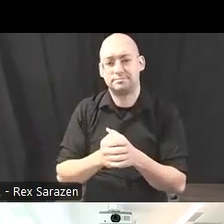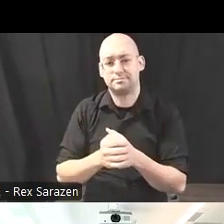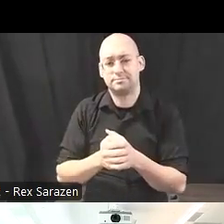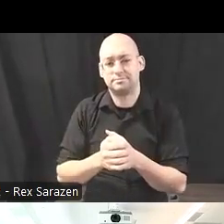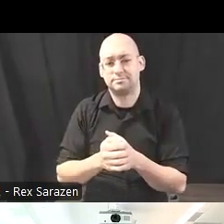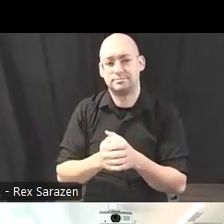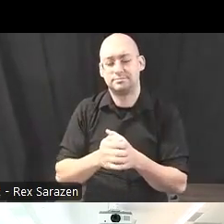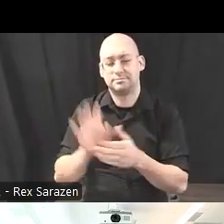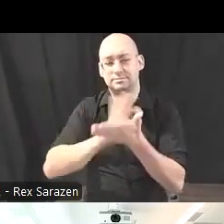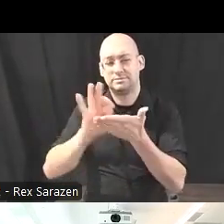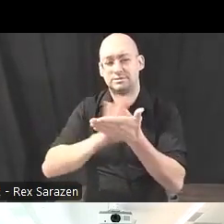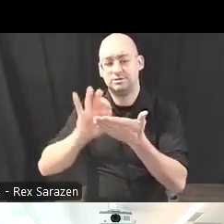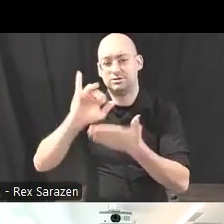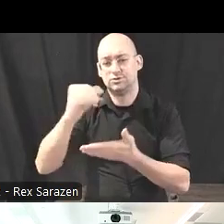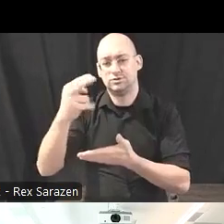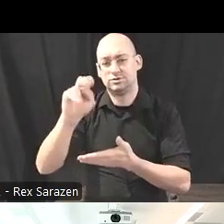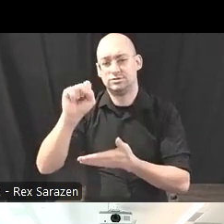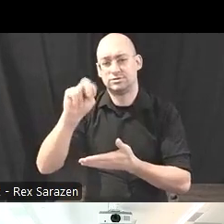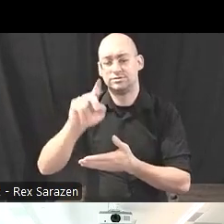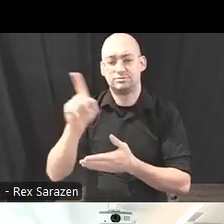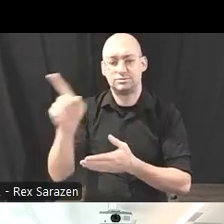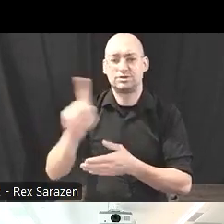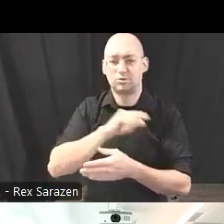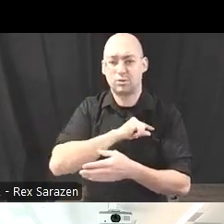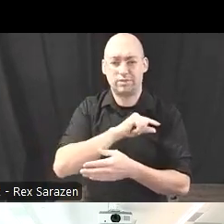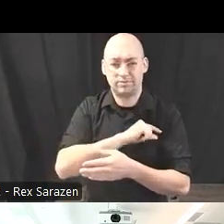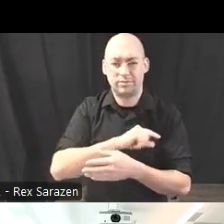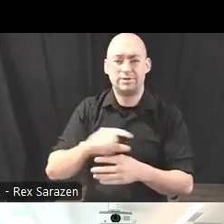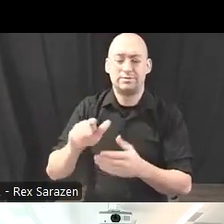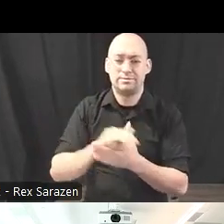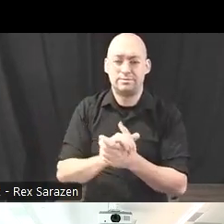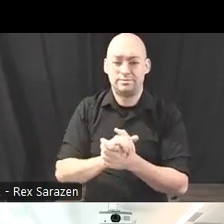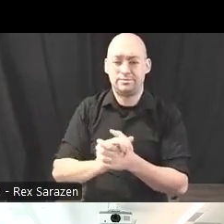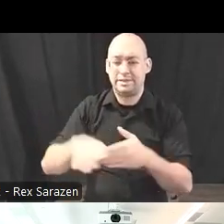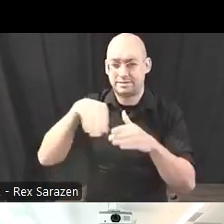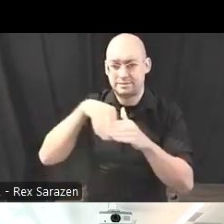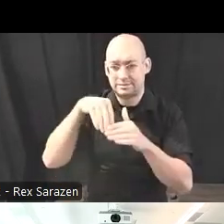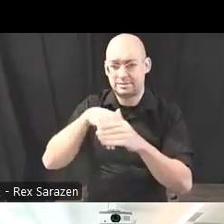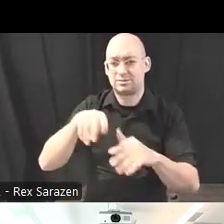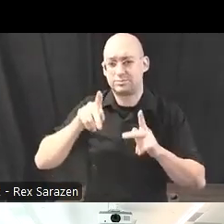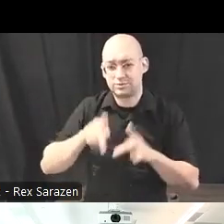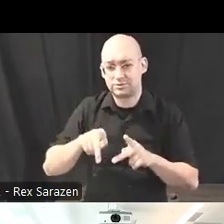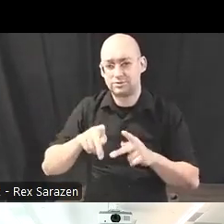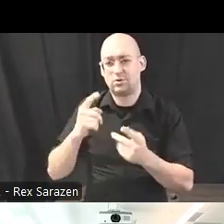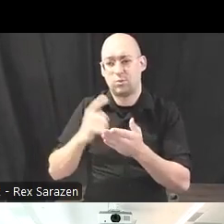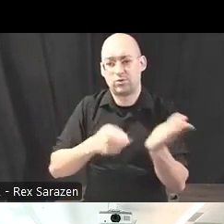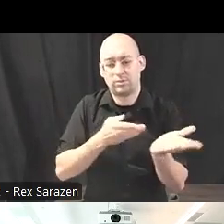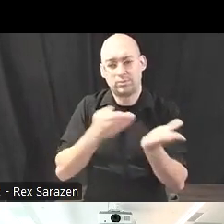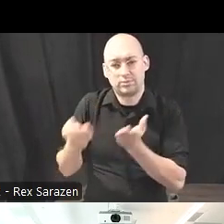Secretary Johnson's credentials, highly skilled, but your interpersonal, what you bring to this